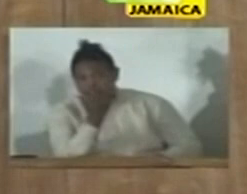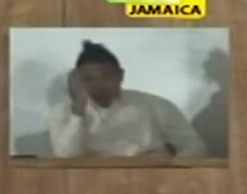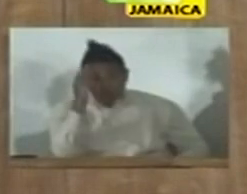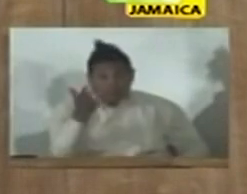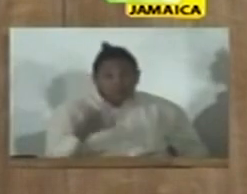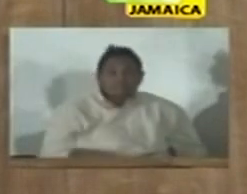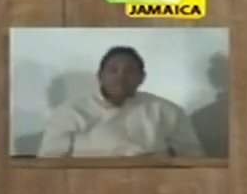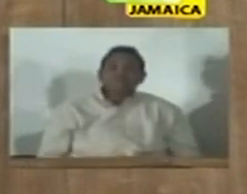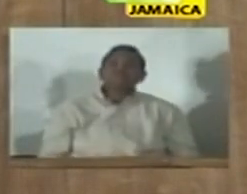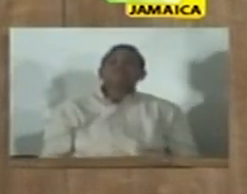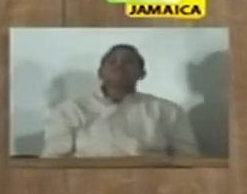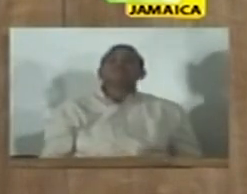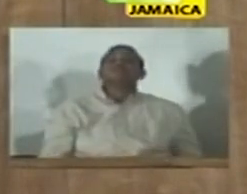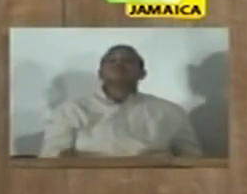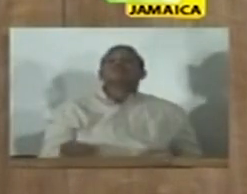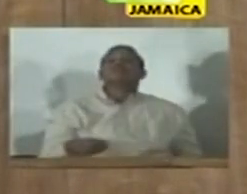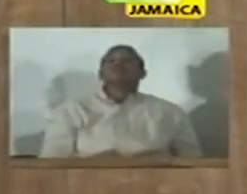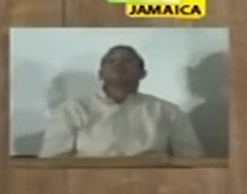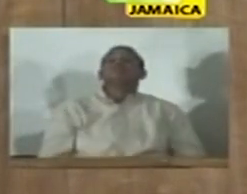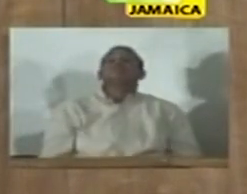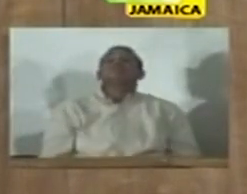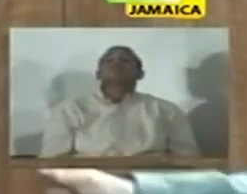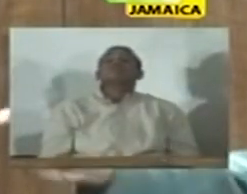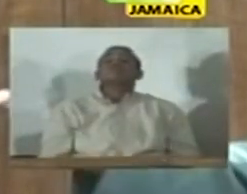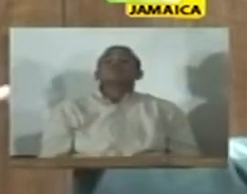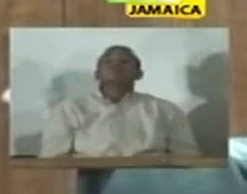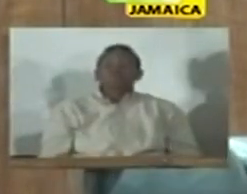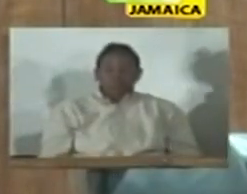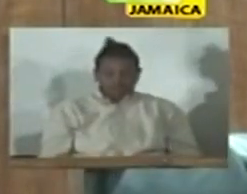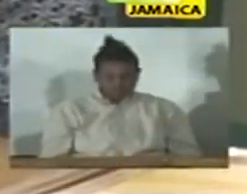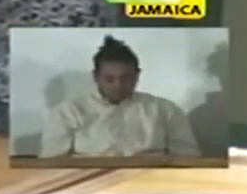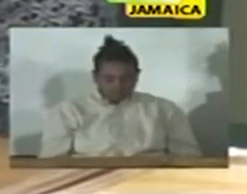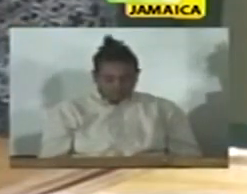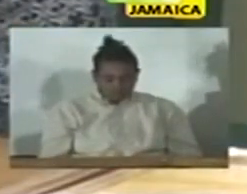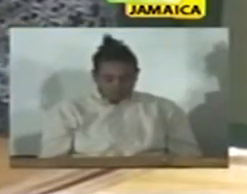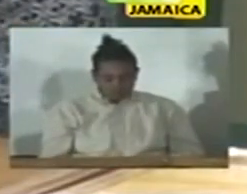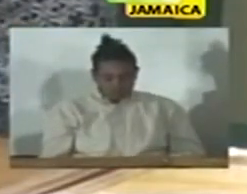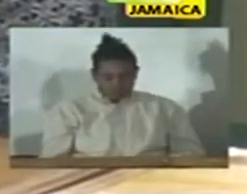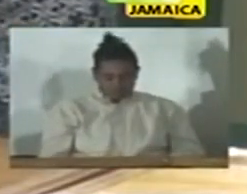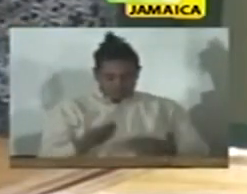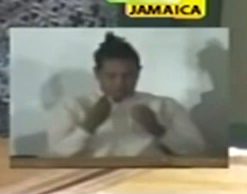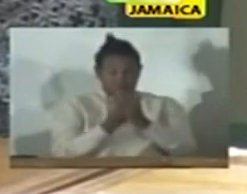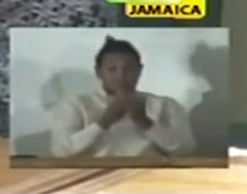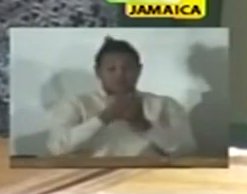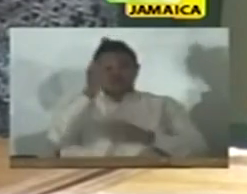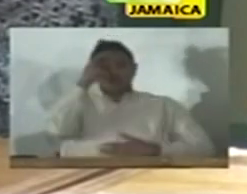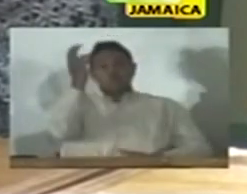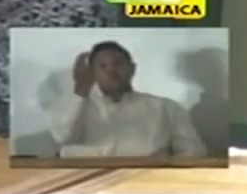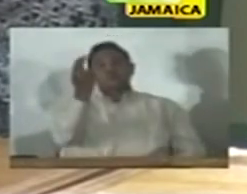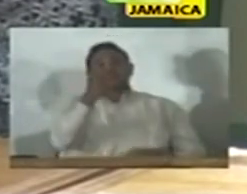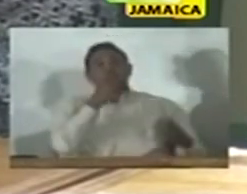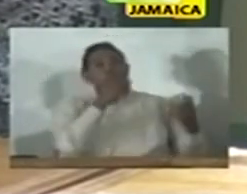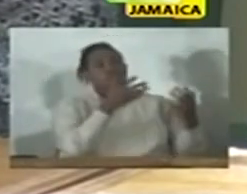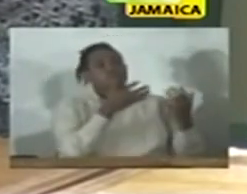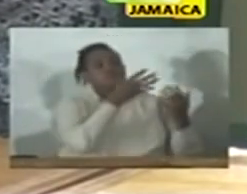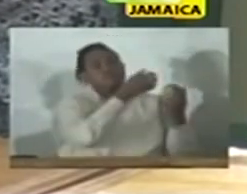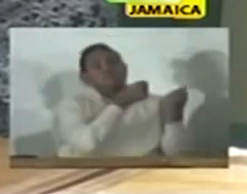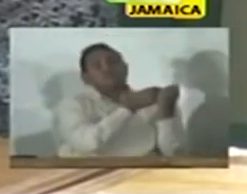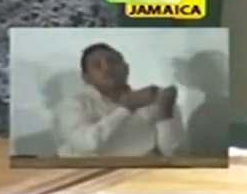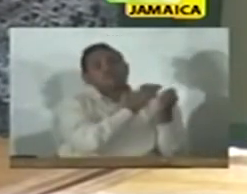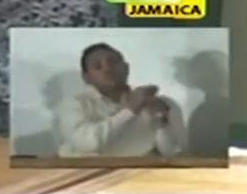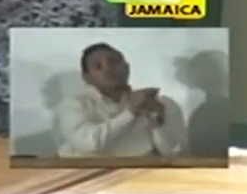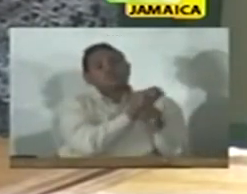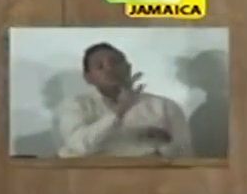Will any of this money be used for that? Will any of this money be used to settle the workers at the National Solid